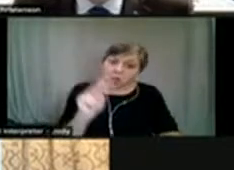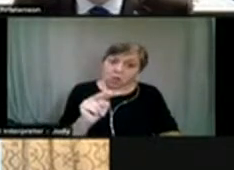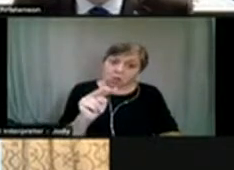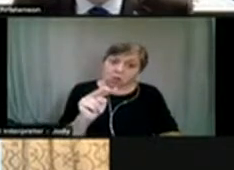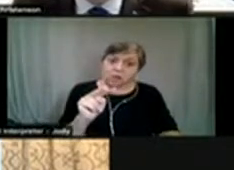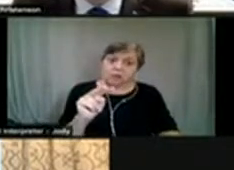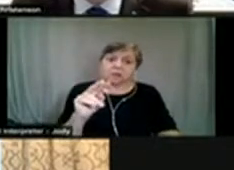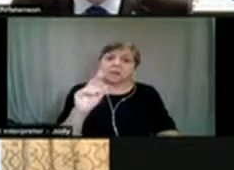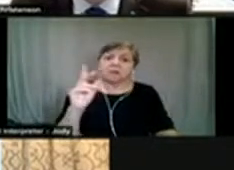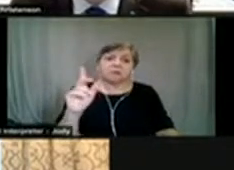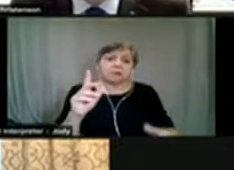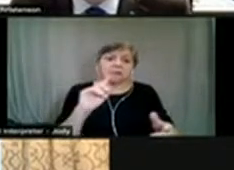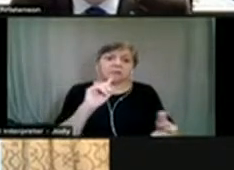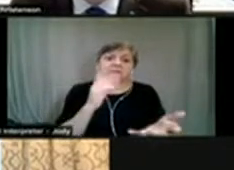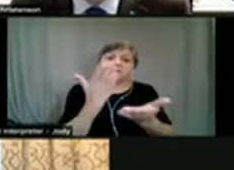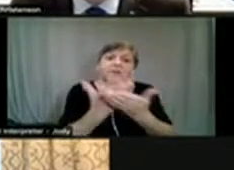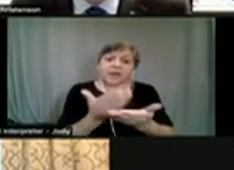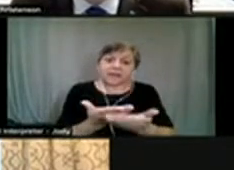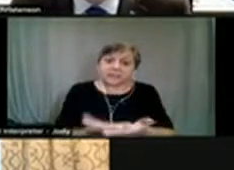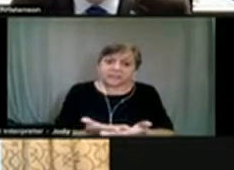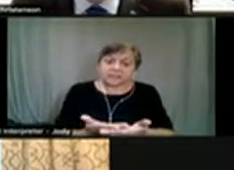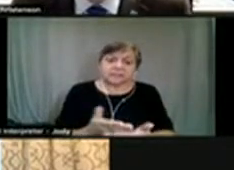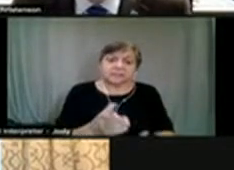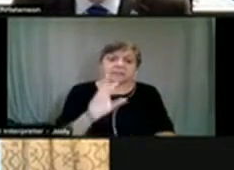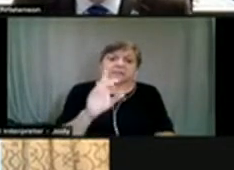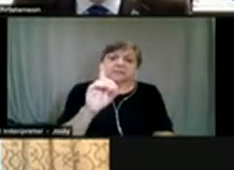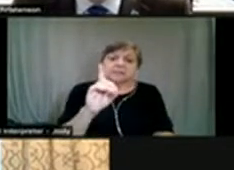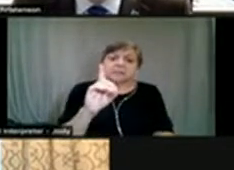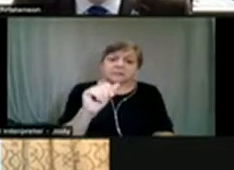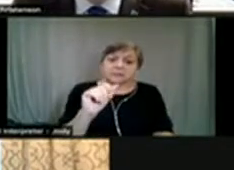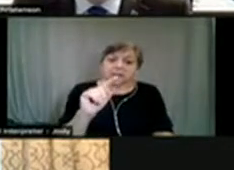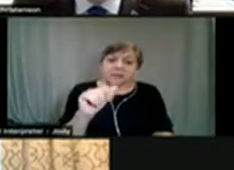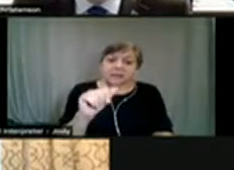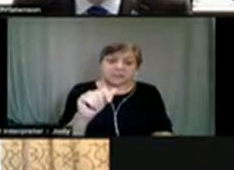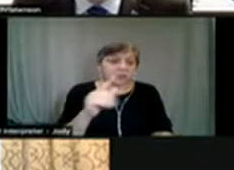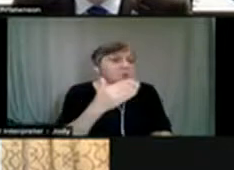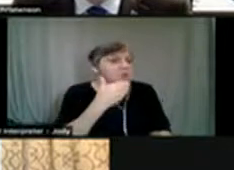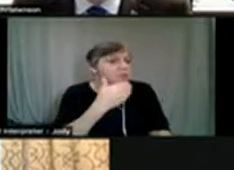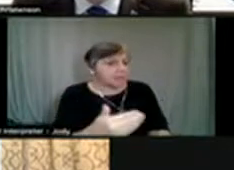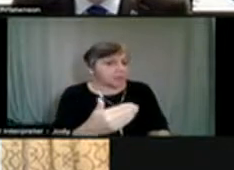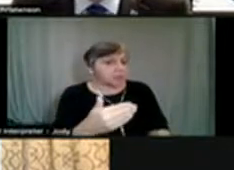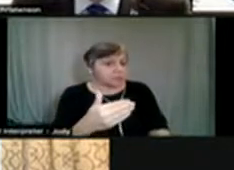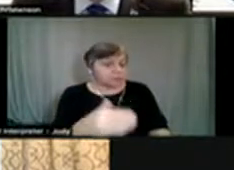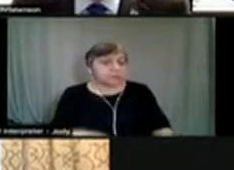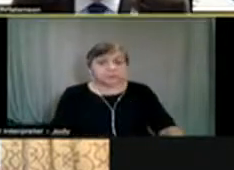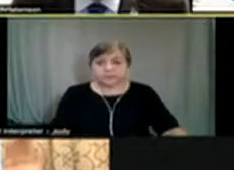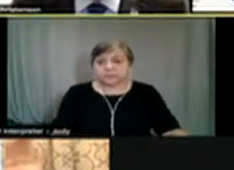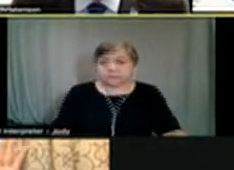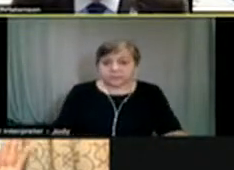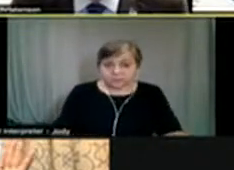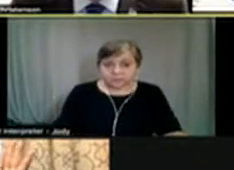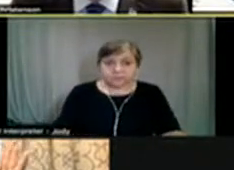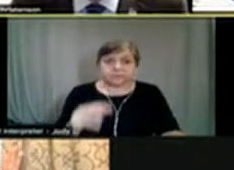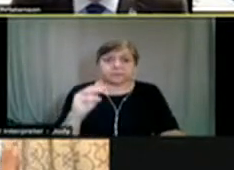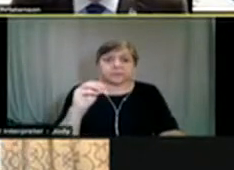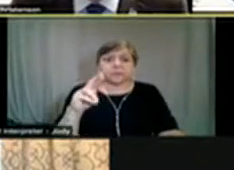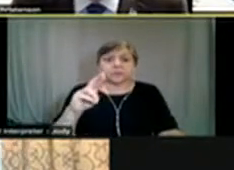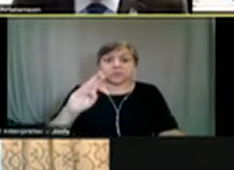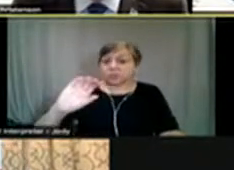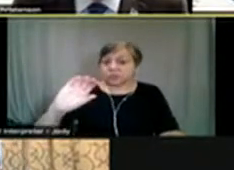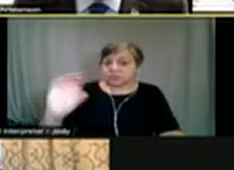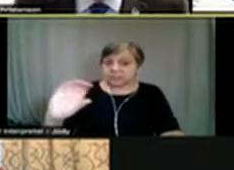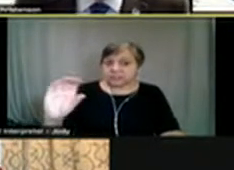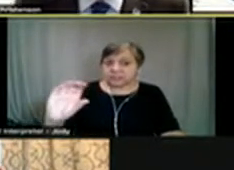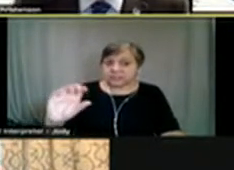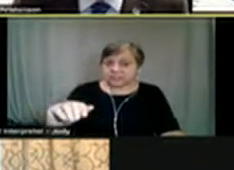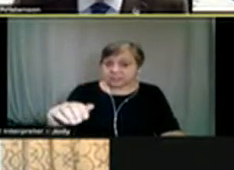the facts and the data, yeah. Right? So, no, I'd appreciate that, Superintendent. Yeah, so what she'll do then, if it's okay with you,